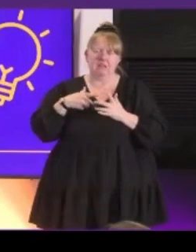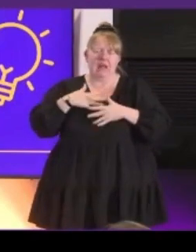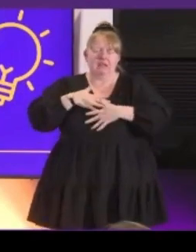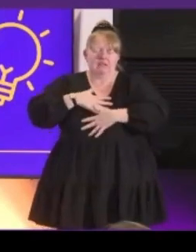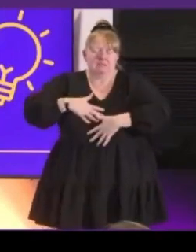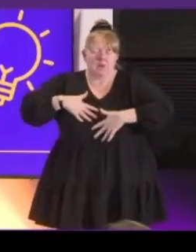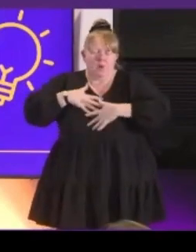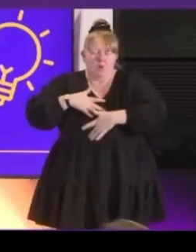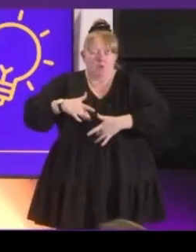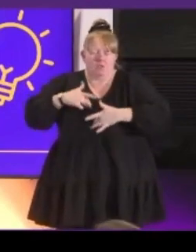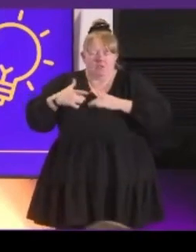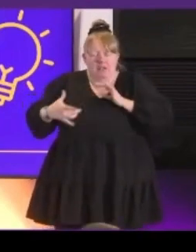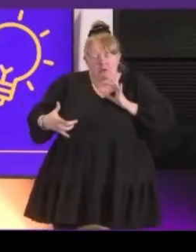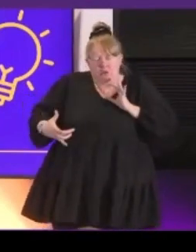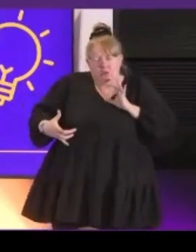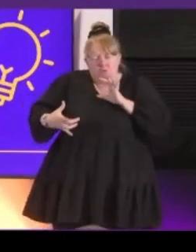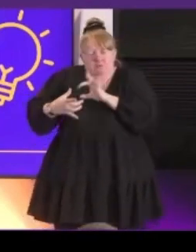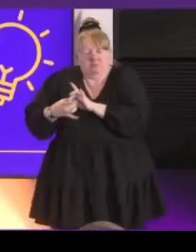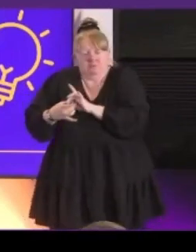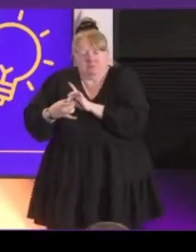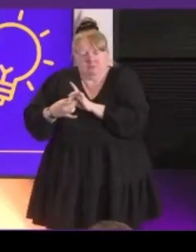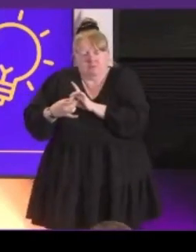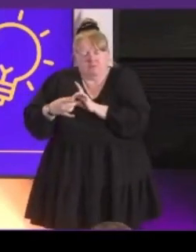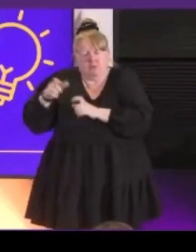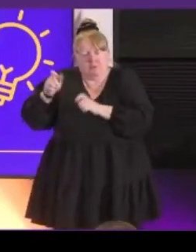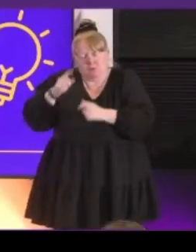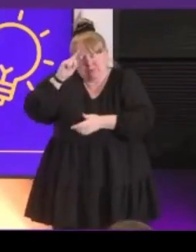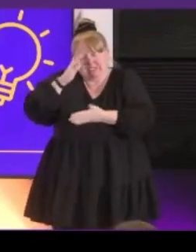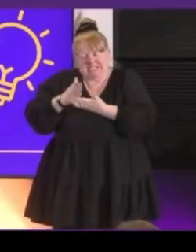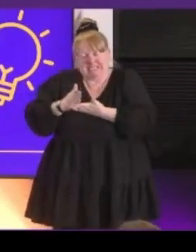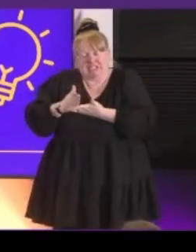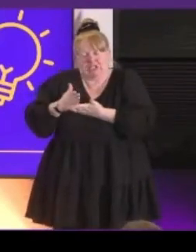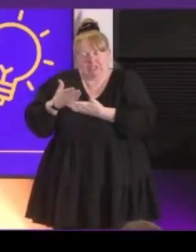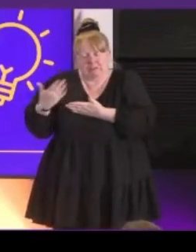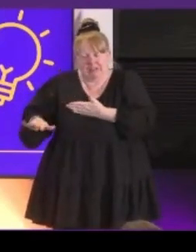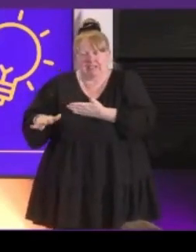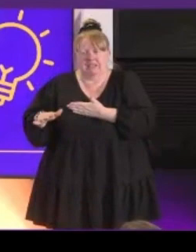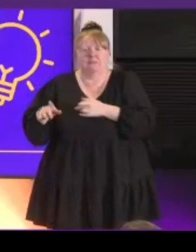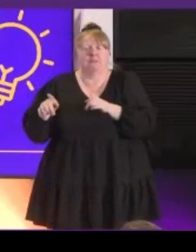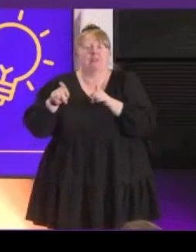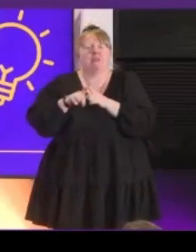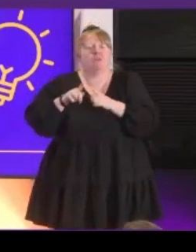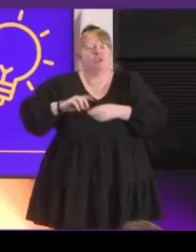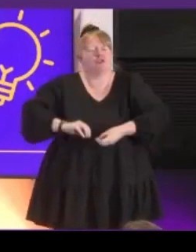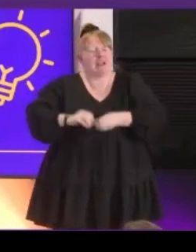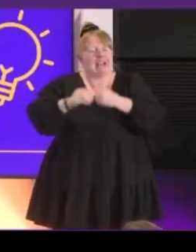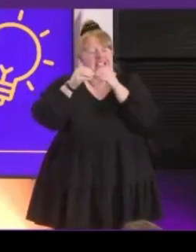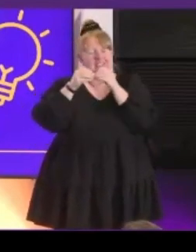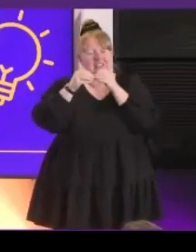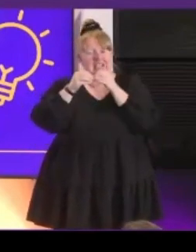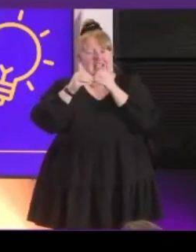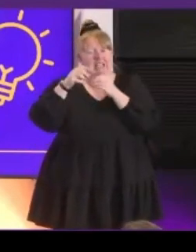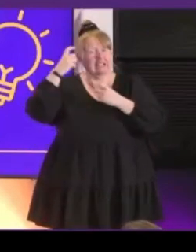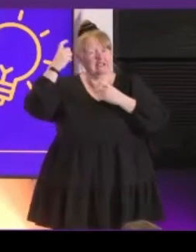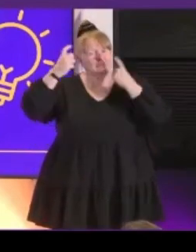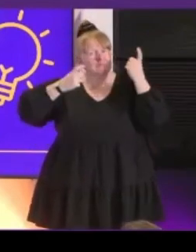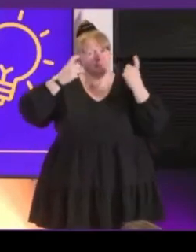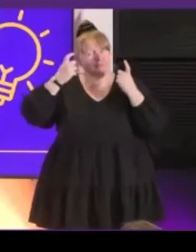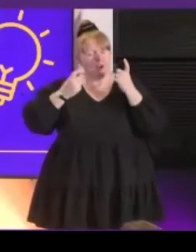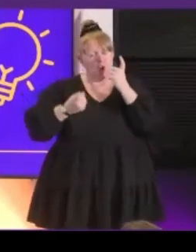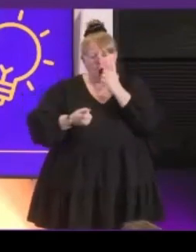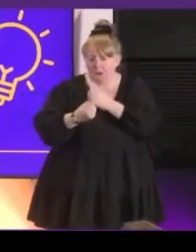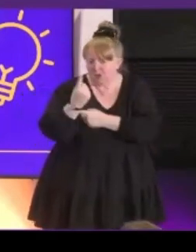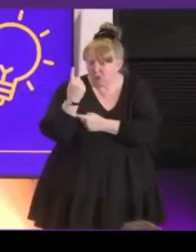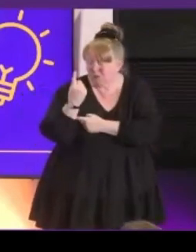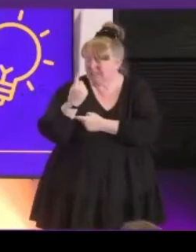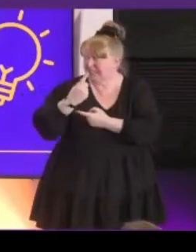of the people who are making decisions? But also, how can you make people think creatively? Think about the opportunity. All